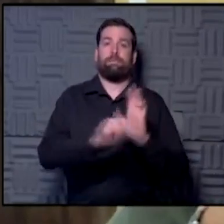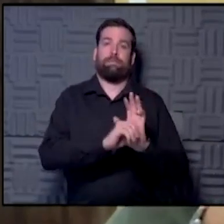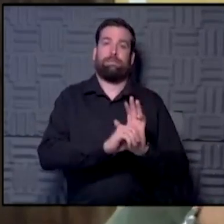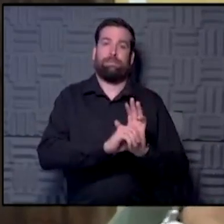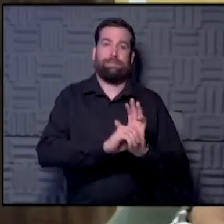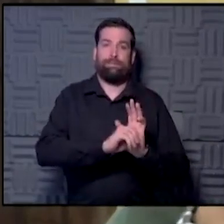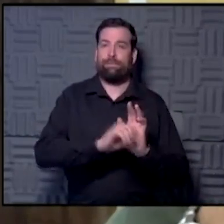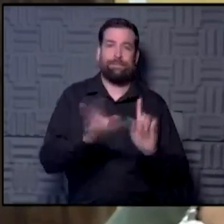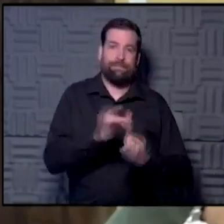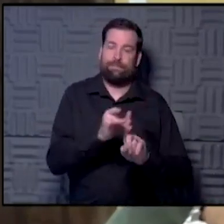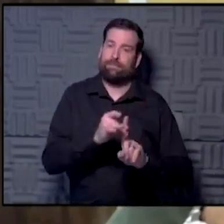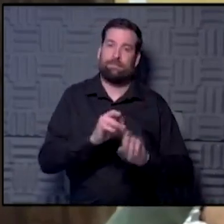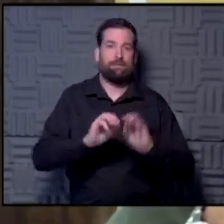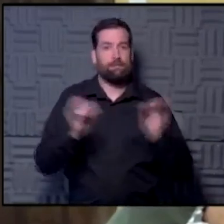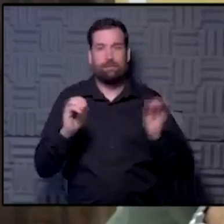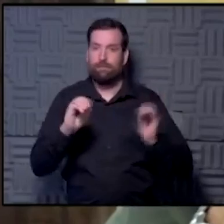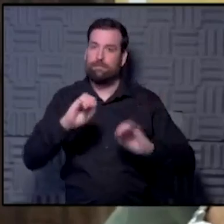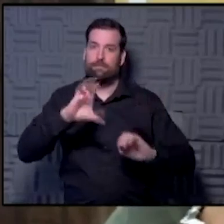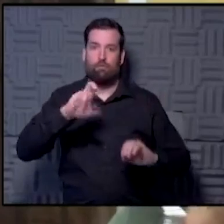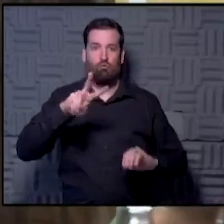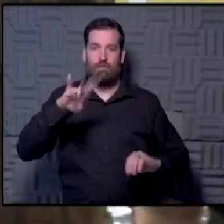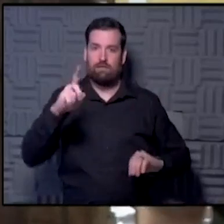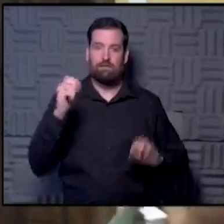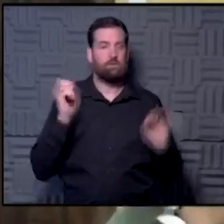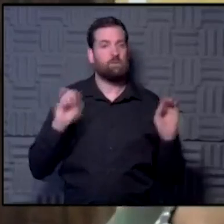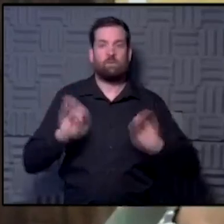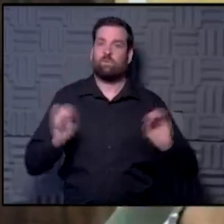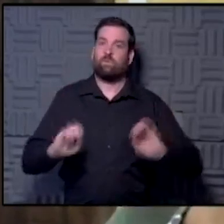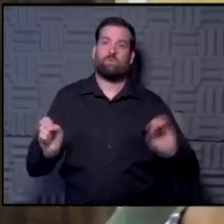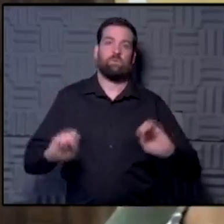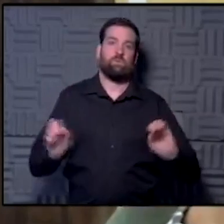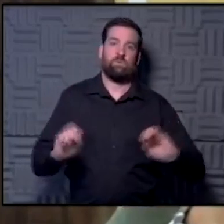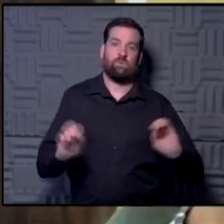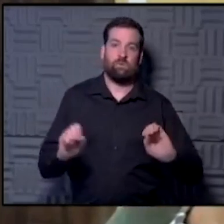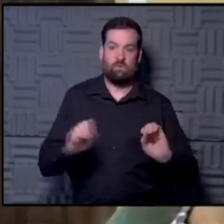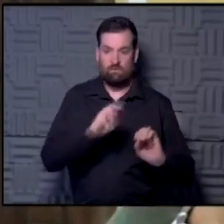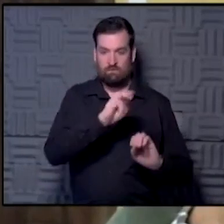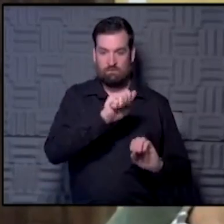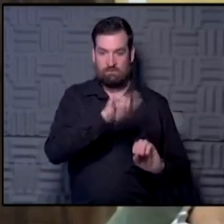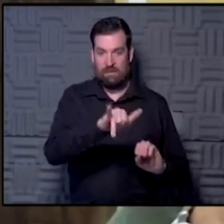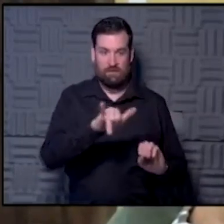no pathogen transfers, no COVID, no nothing for May. And